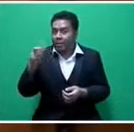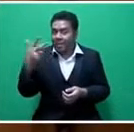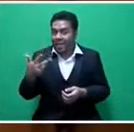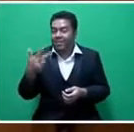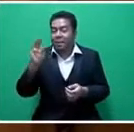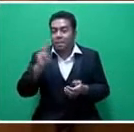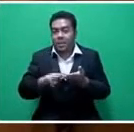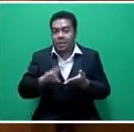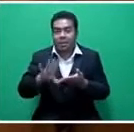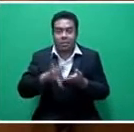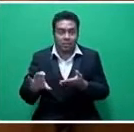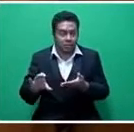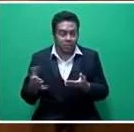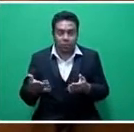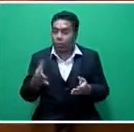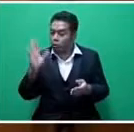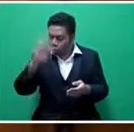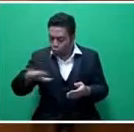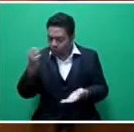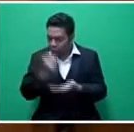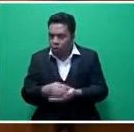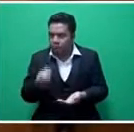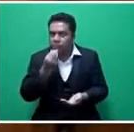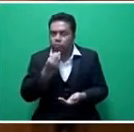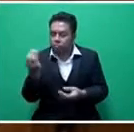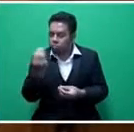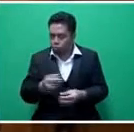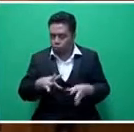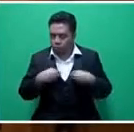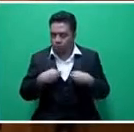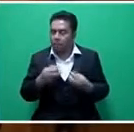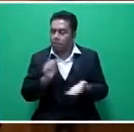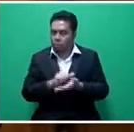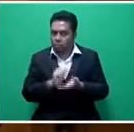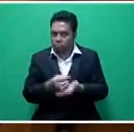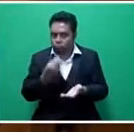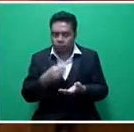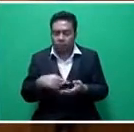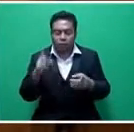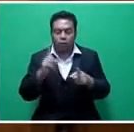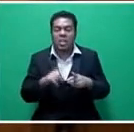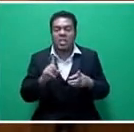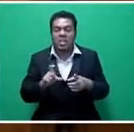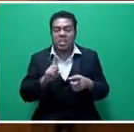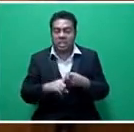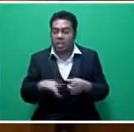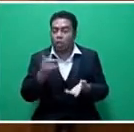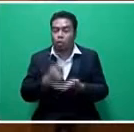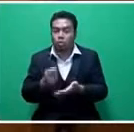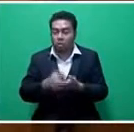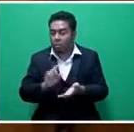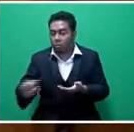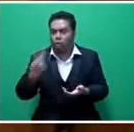are fed well in the government schools. Then, of course, we mentioned the tuition subsidy grant for ECE. This year we've been given close